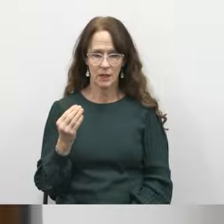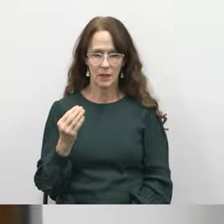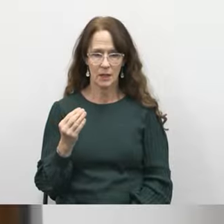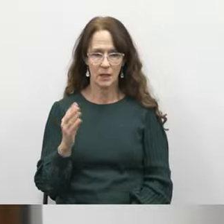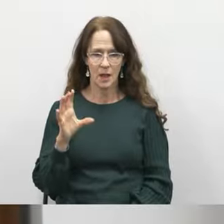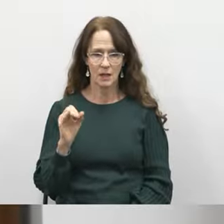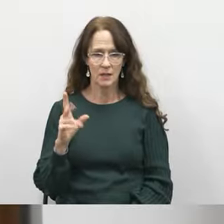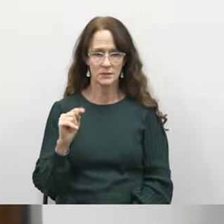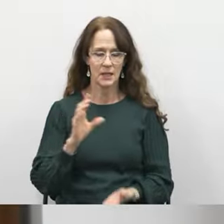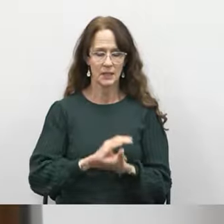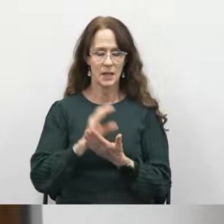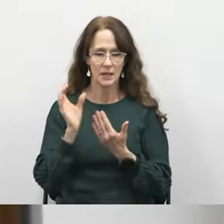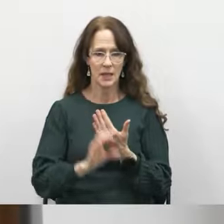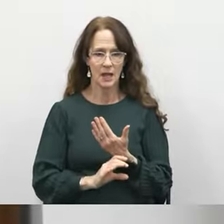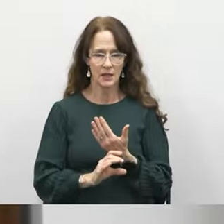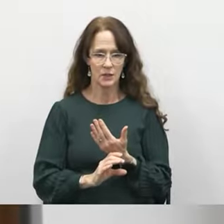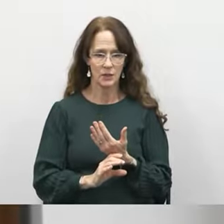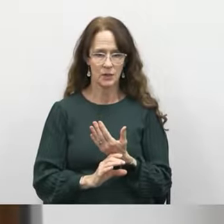consent calendar.